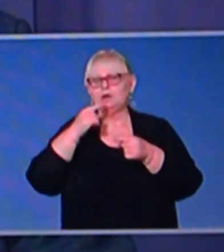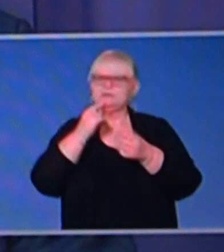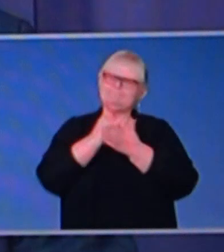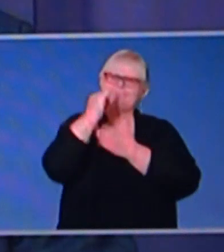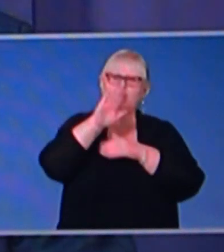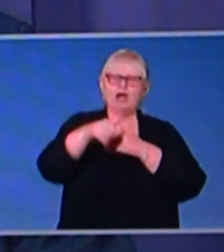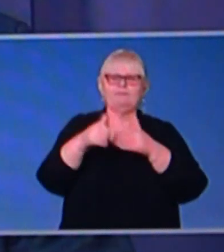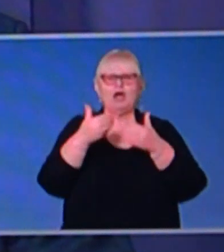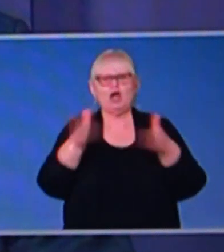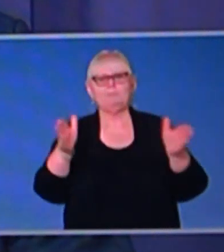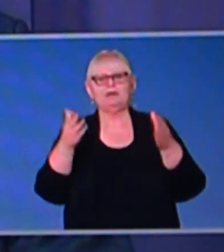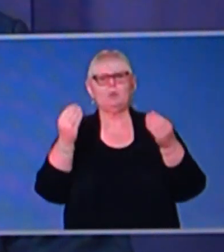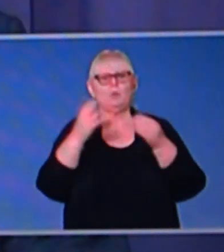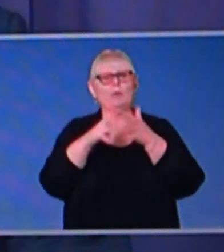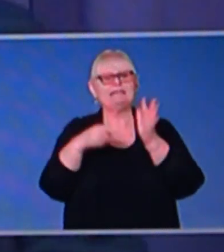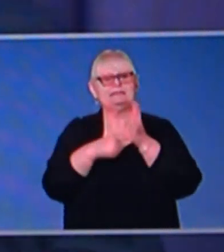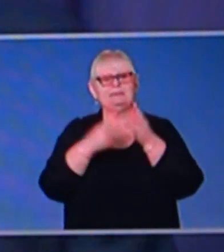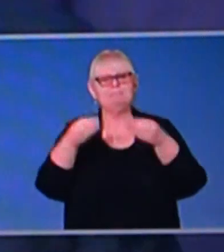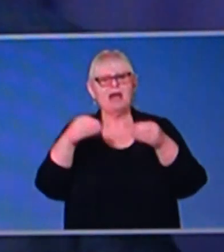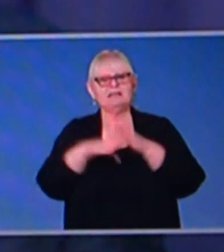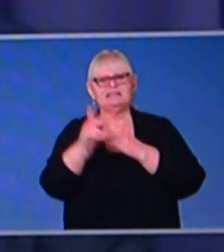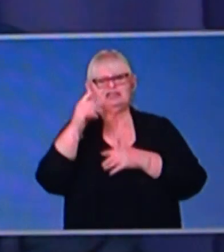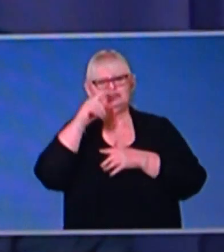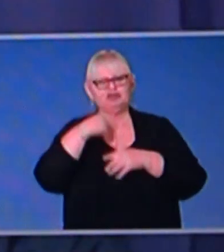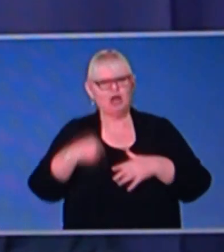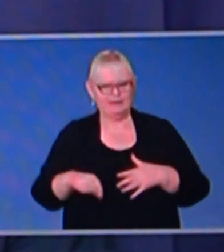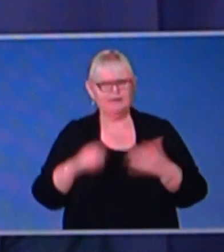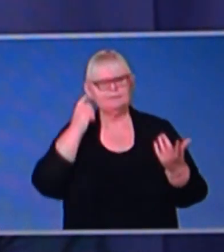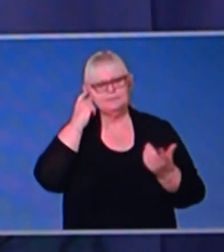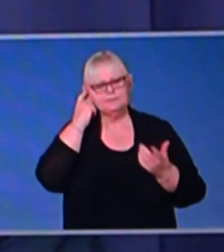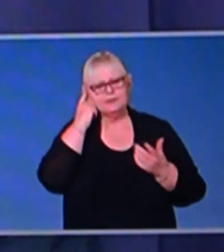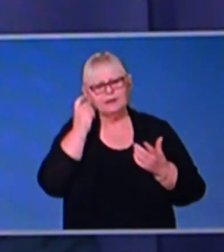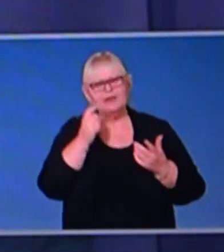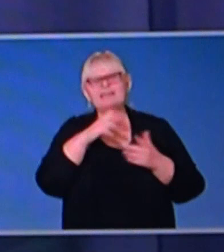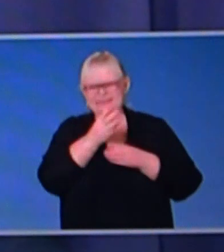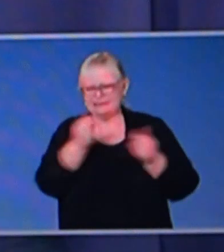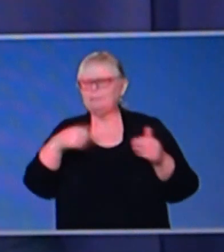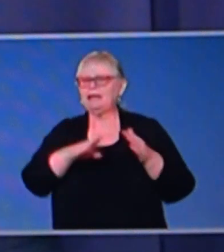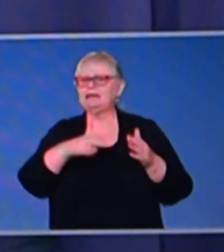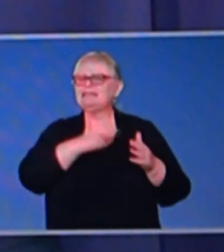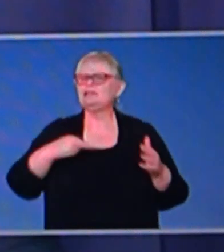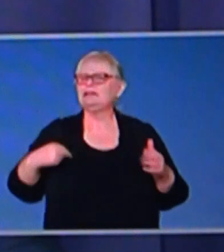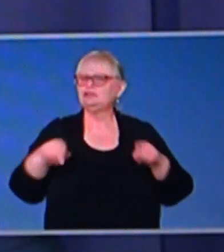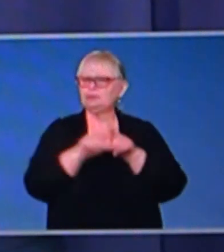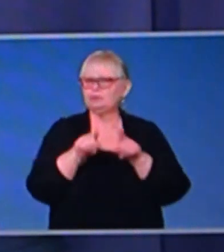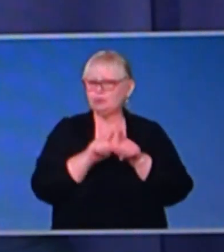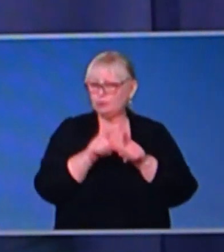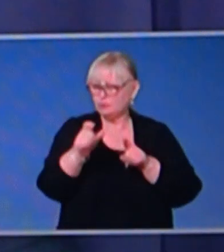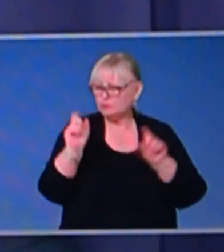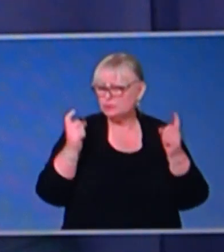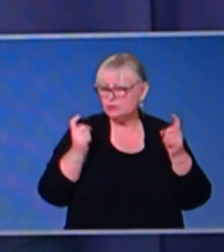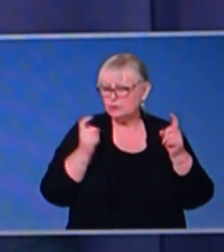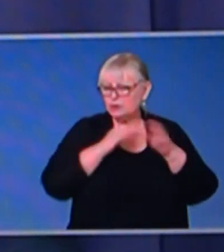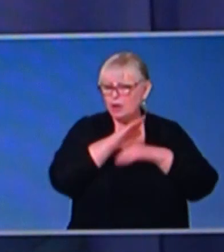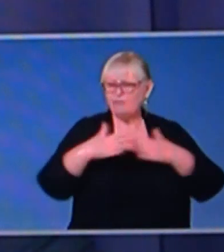China. What about, many as we've seen today, wet markets in Indonesia as well? Are you similarly concerned about